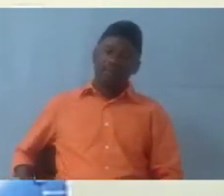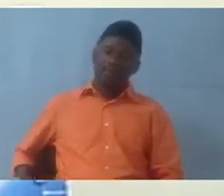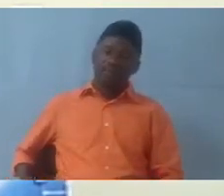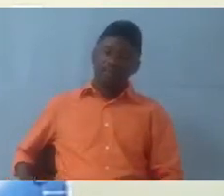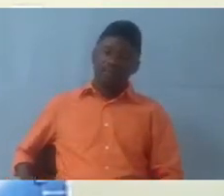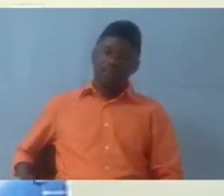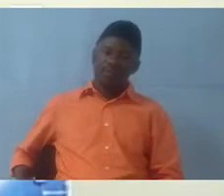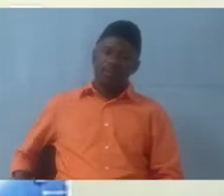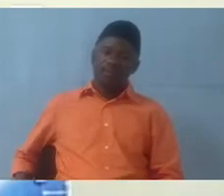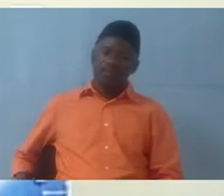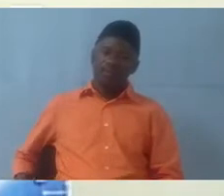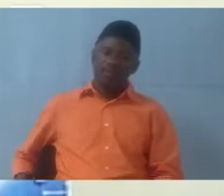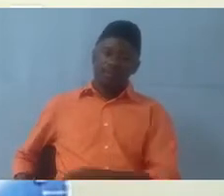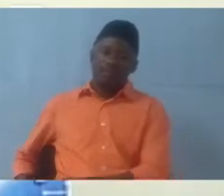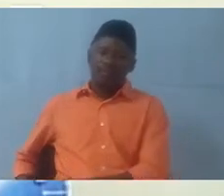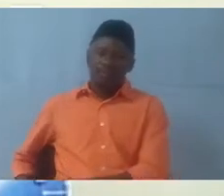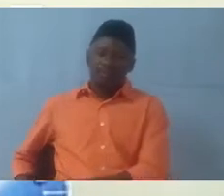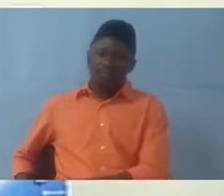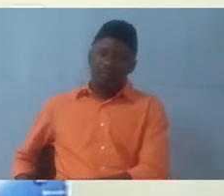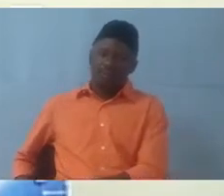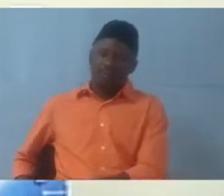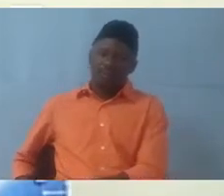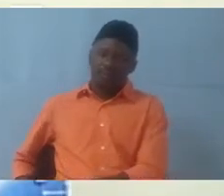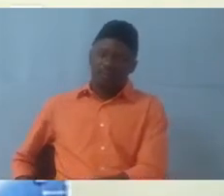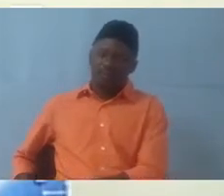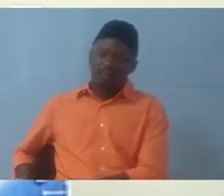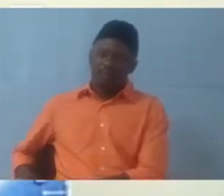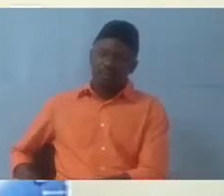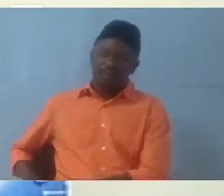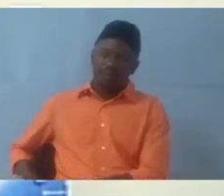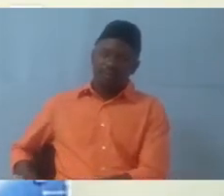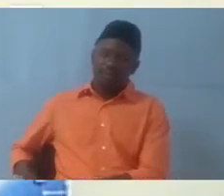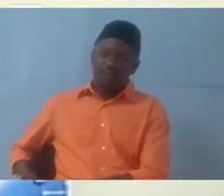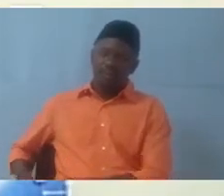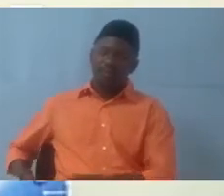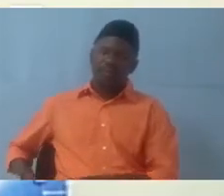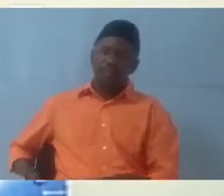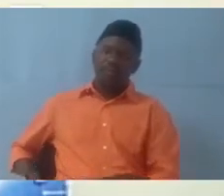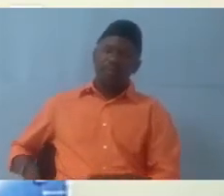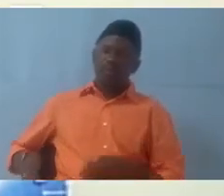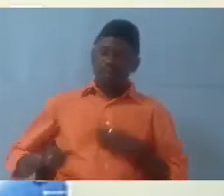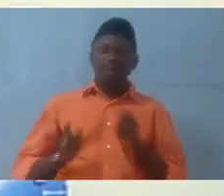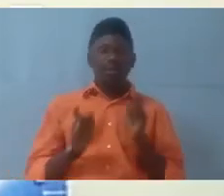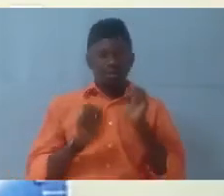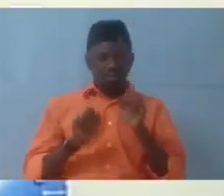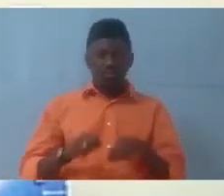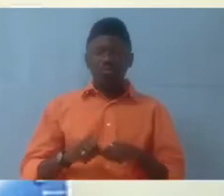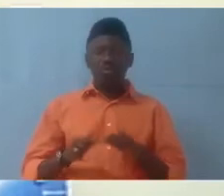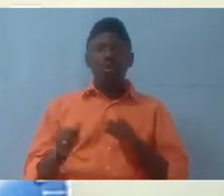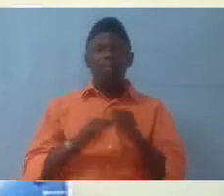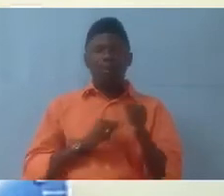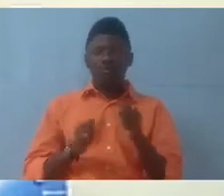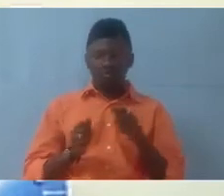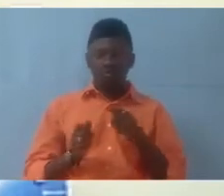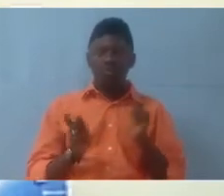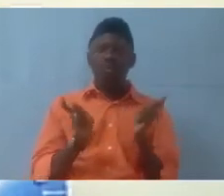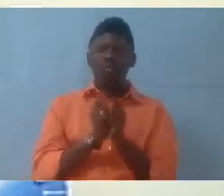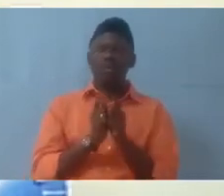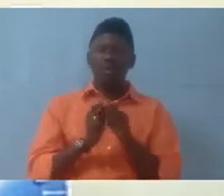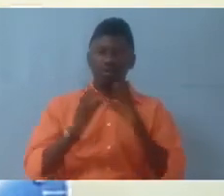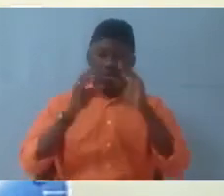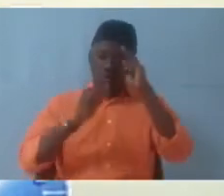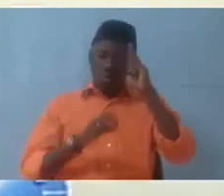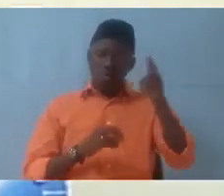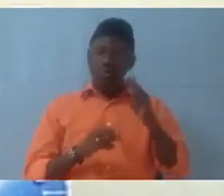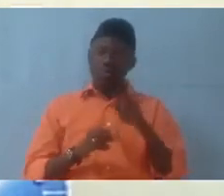at his house. Ben dal ci negam. Instead of coming to the NIA premises. Ni bala may dem dal ci